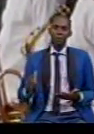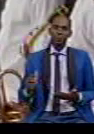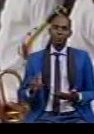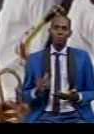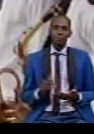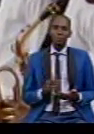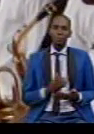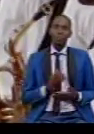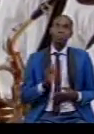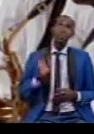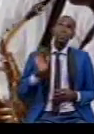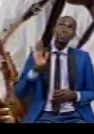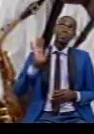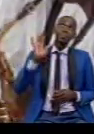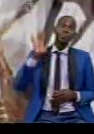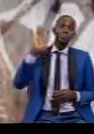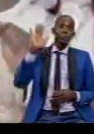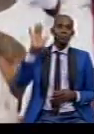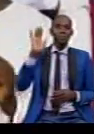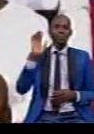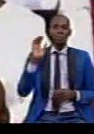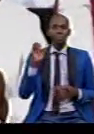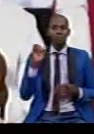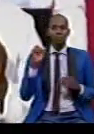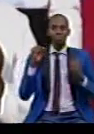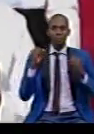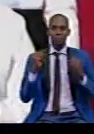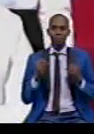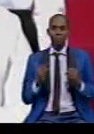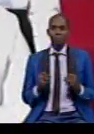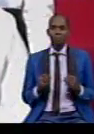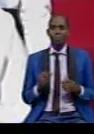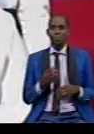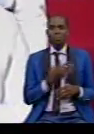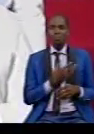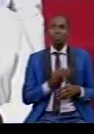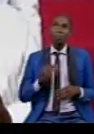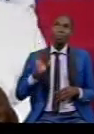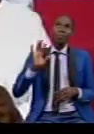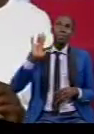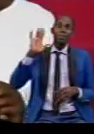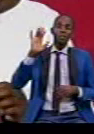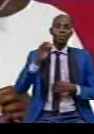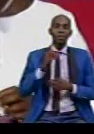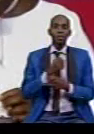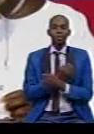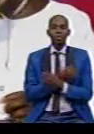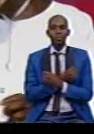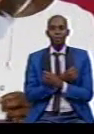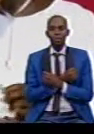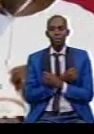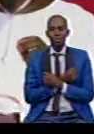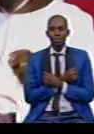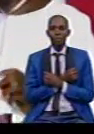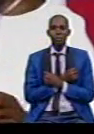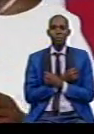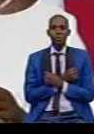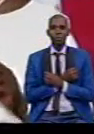And your life is visible here and there because of the people you fear.